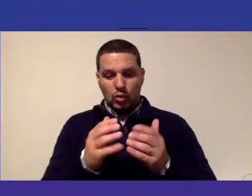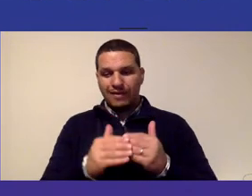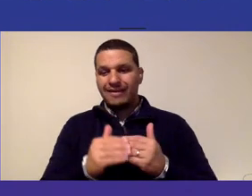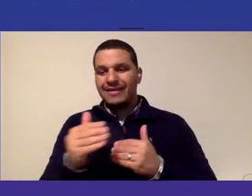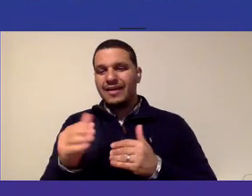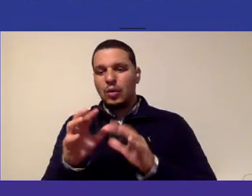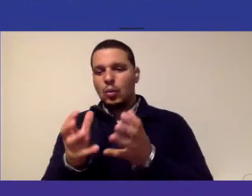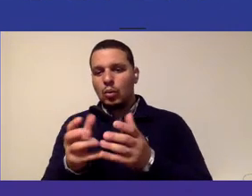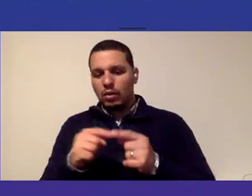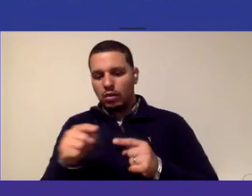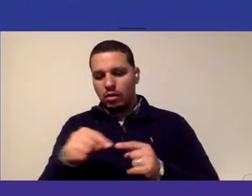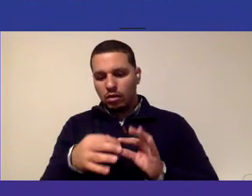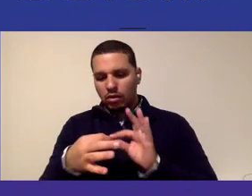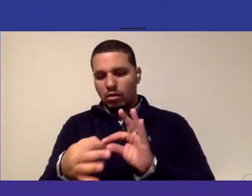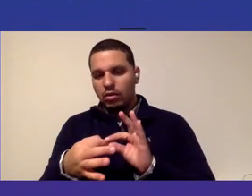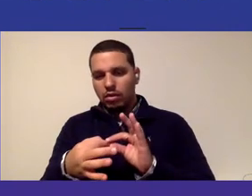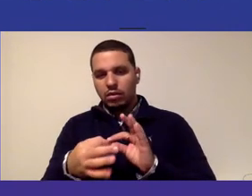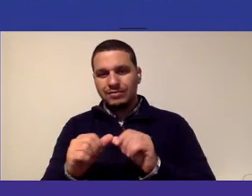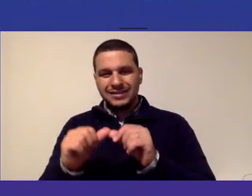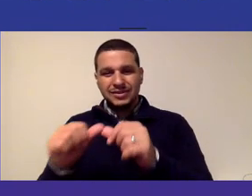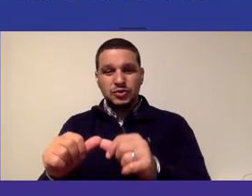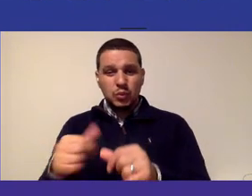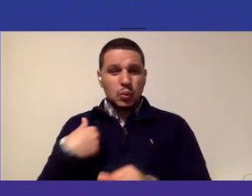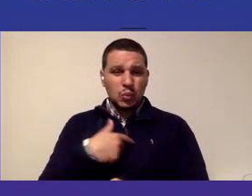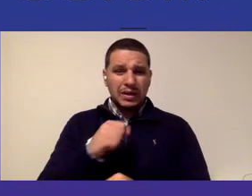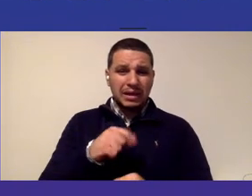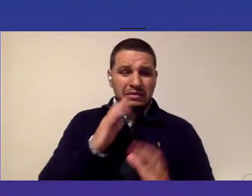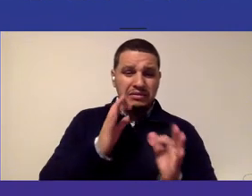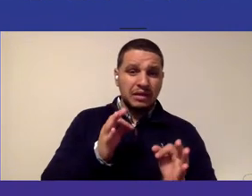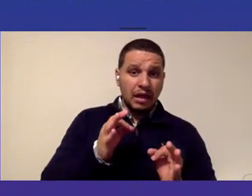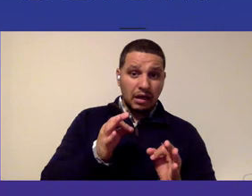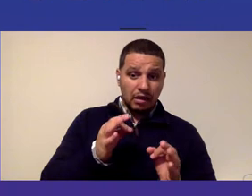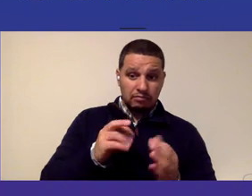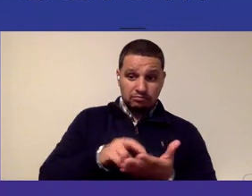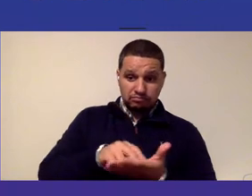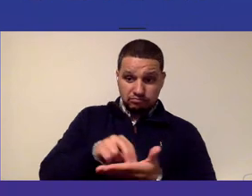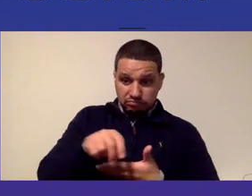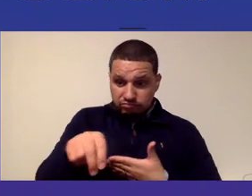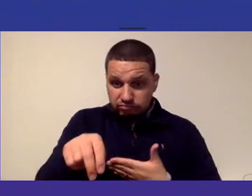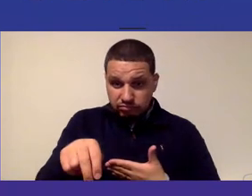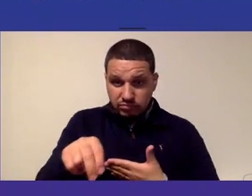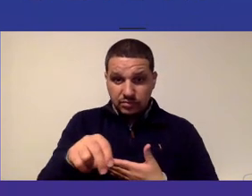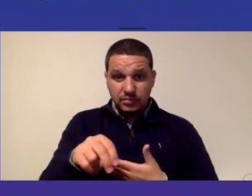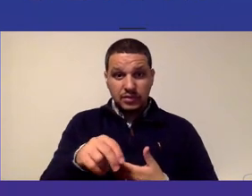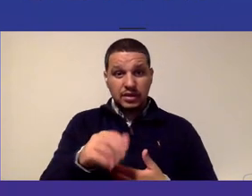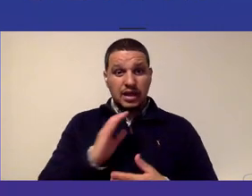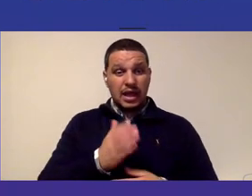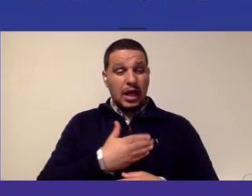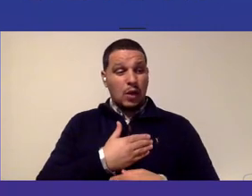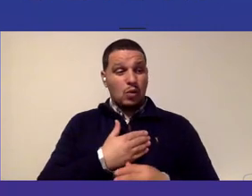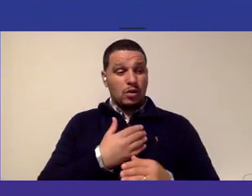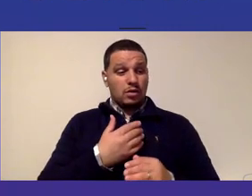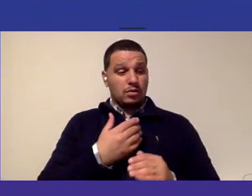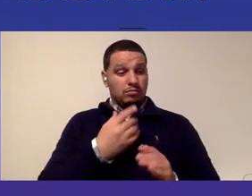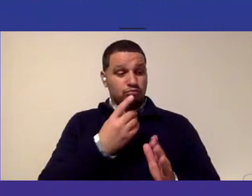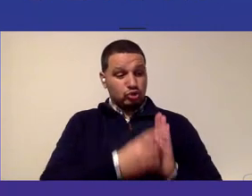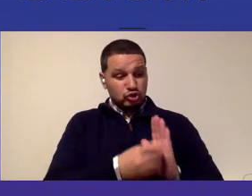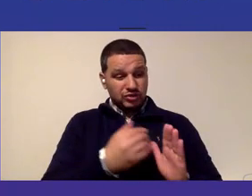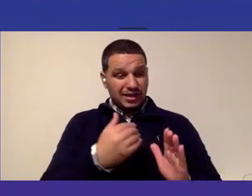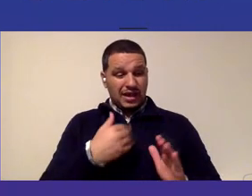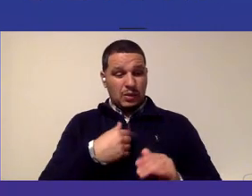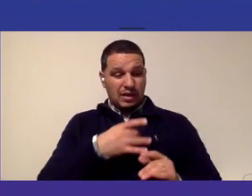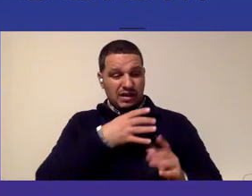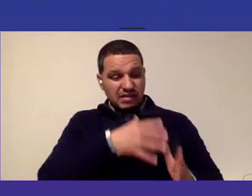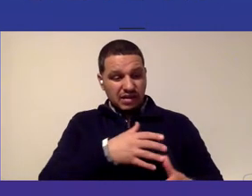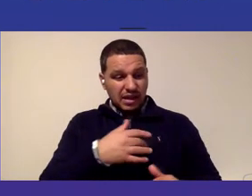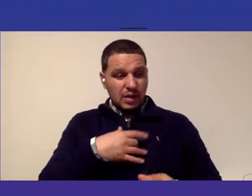She continues, we can choose to walk through it, dragging the carcasses of our prejudice and hatred, our avarice, our